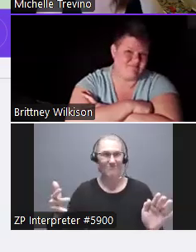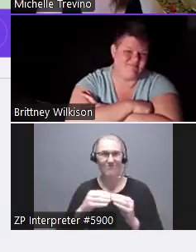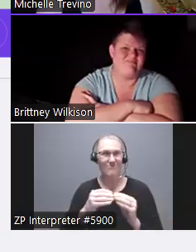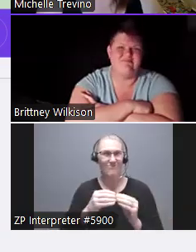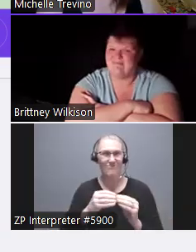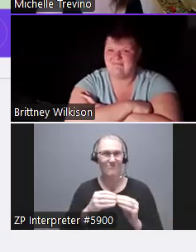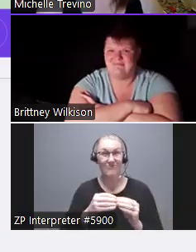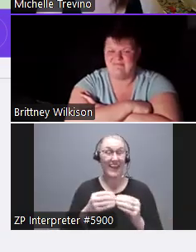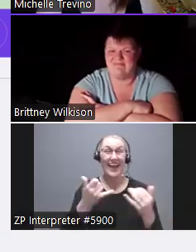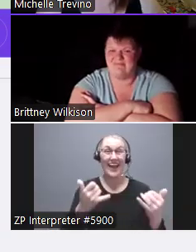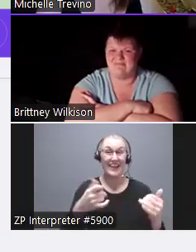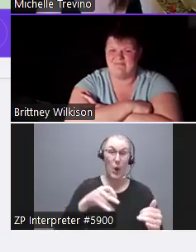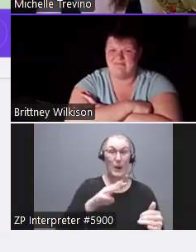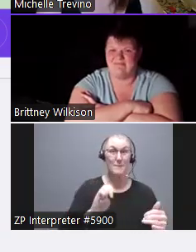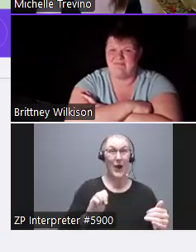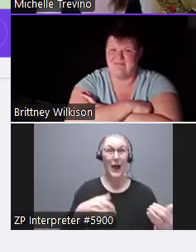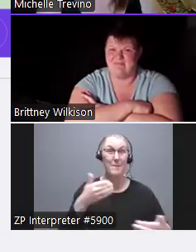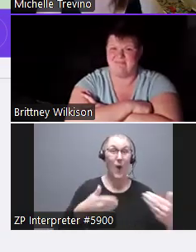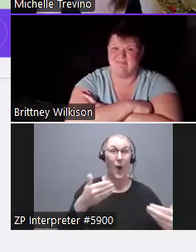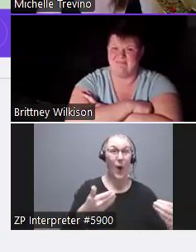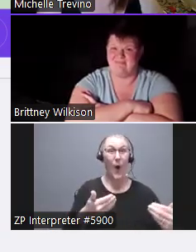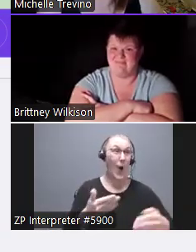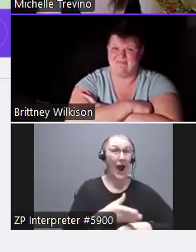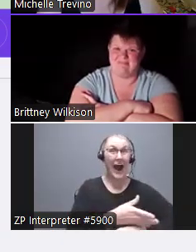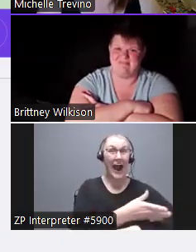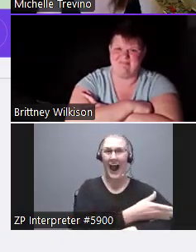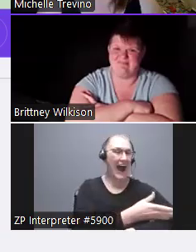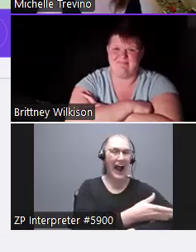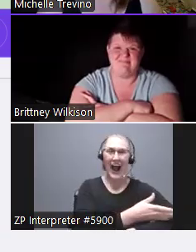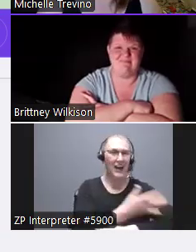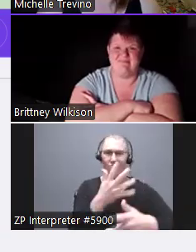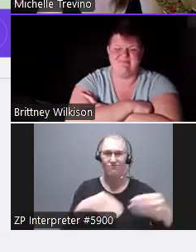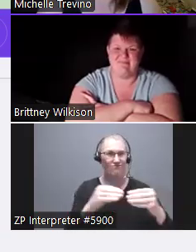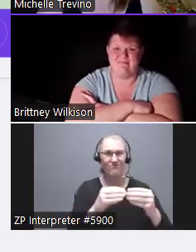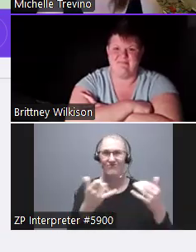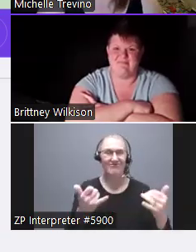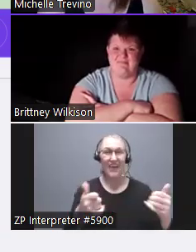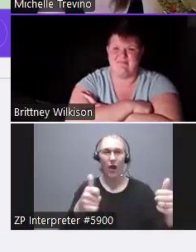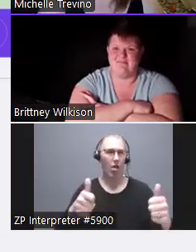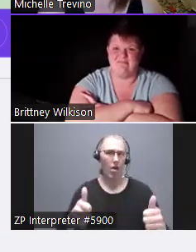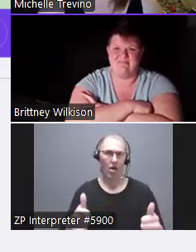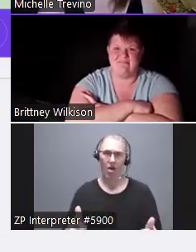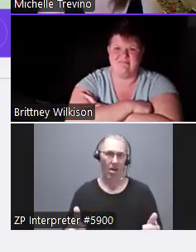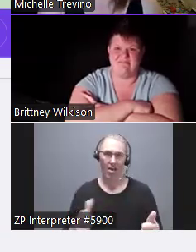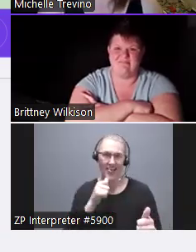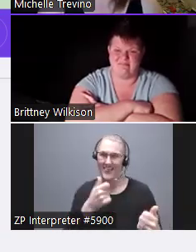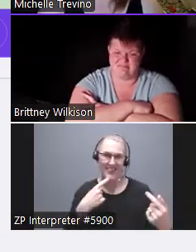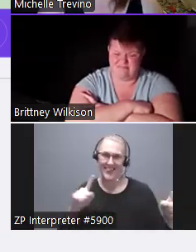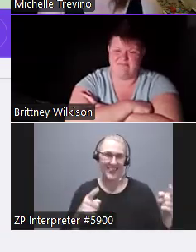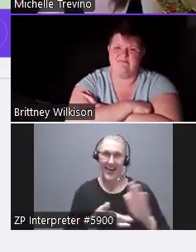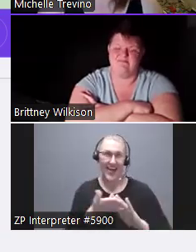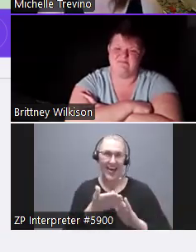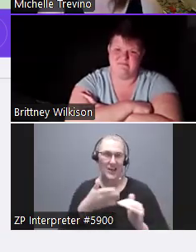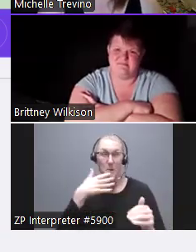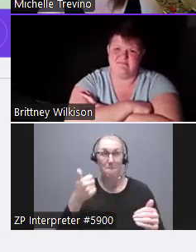your life and things working better, they start working less. And by the time you're